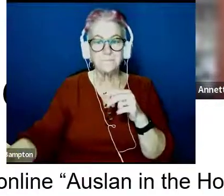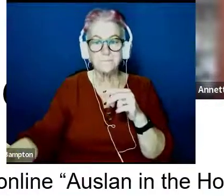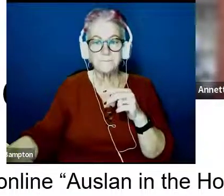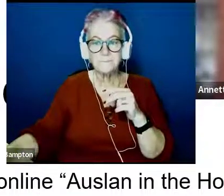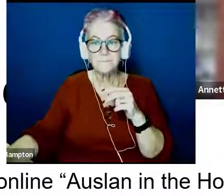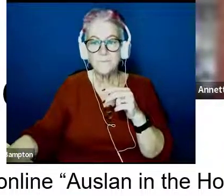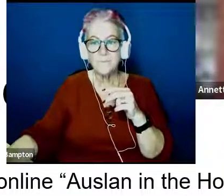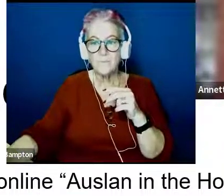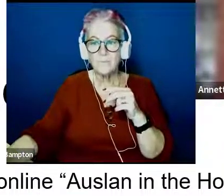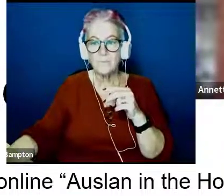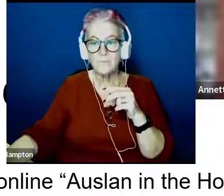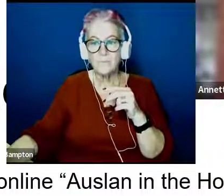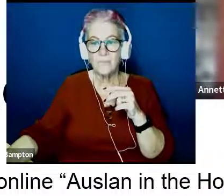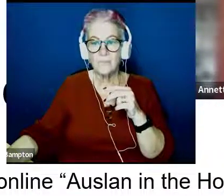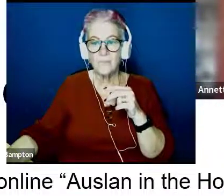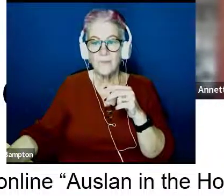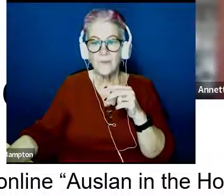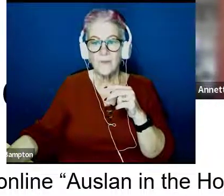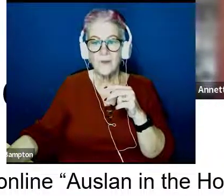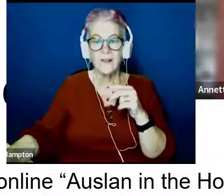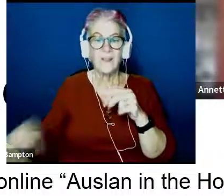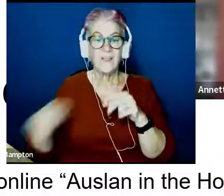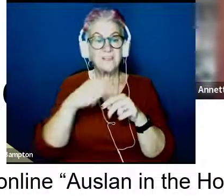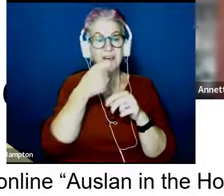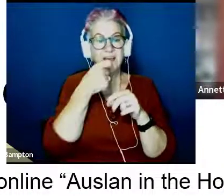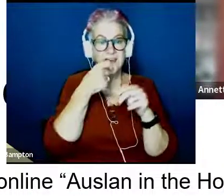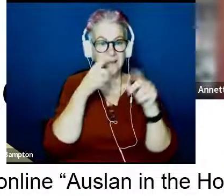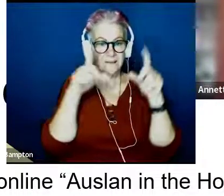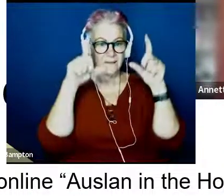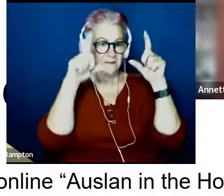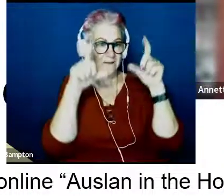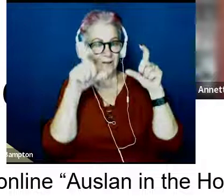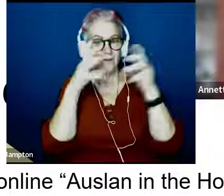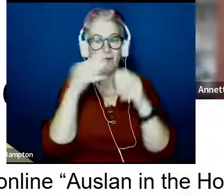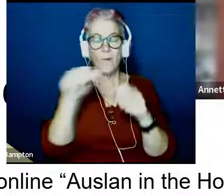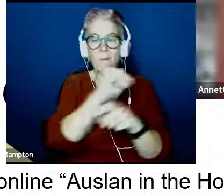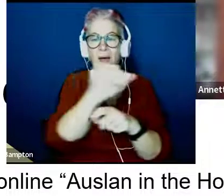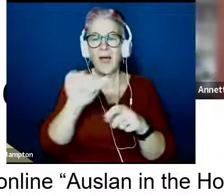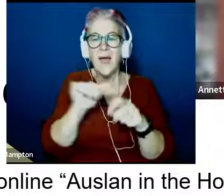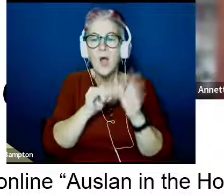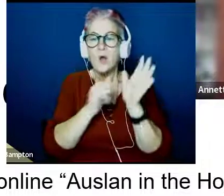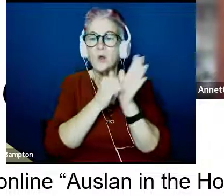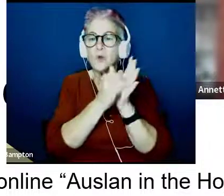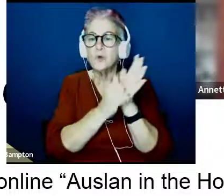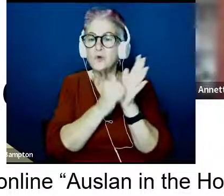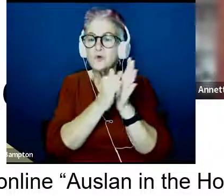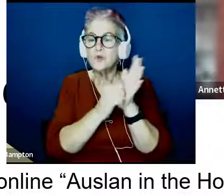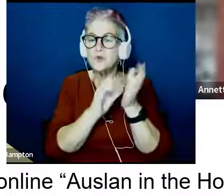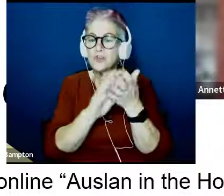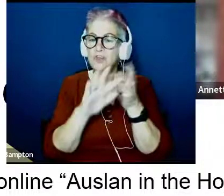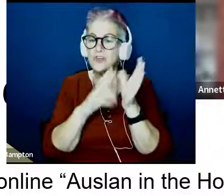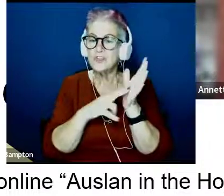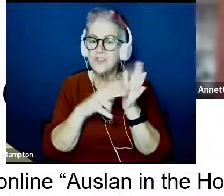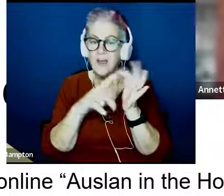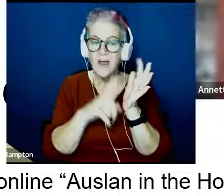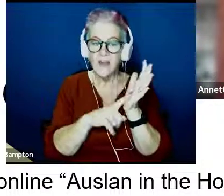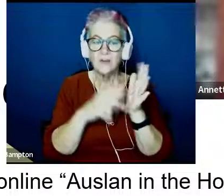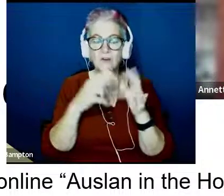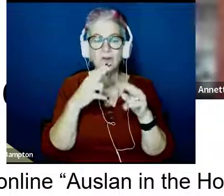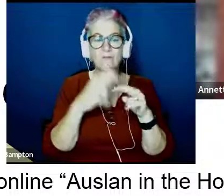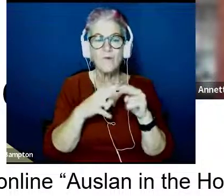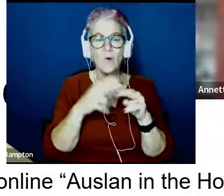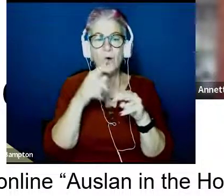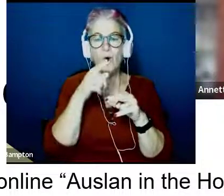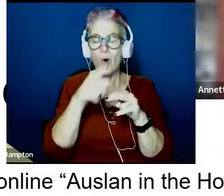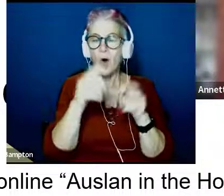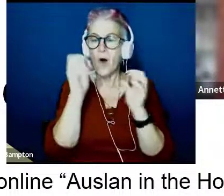some of the, this is a little snap from our YouTube channel. We have a playlist of our Auslan Storytimes on our YouTube